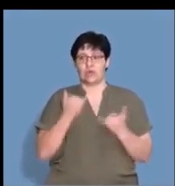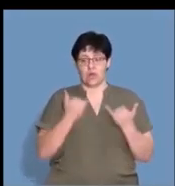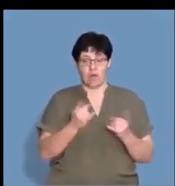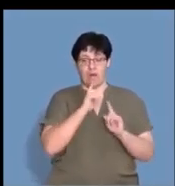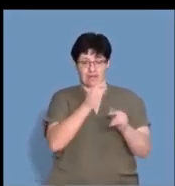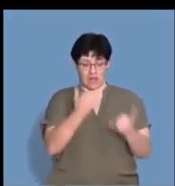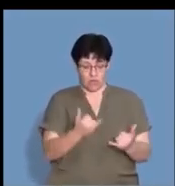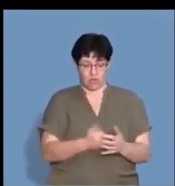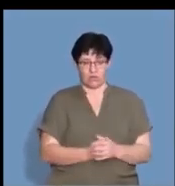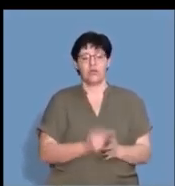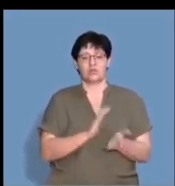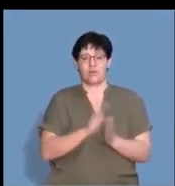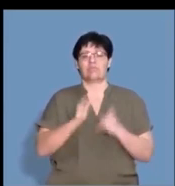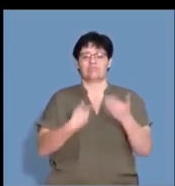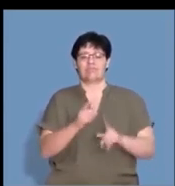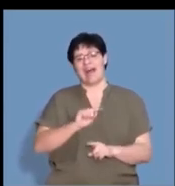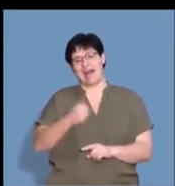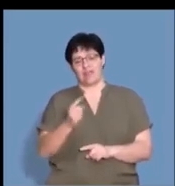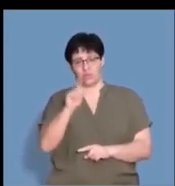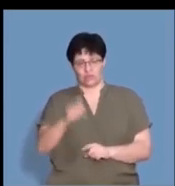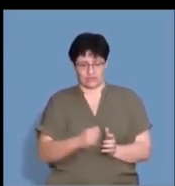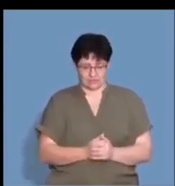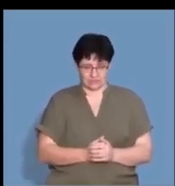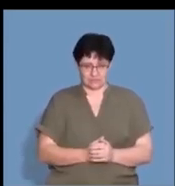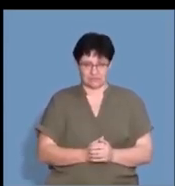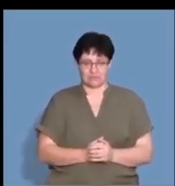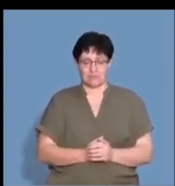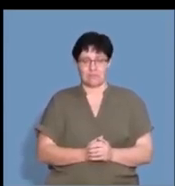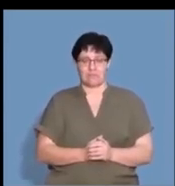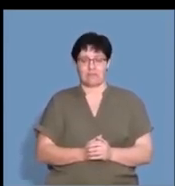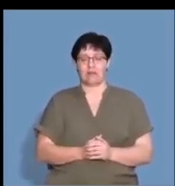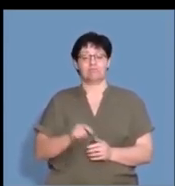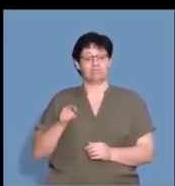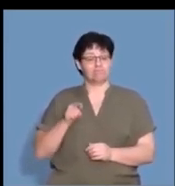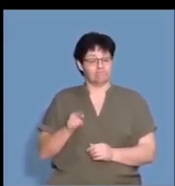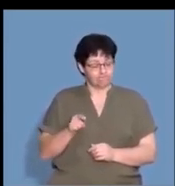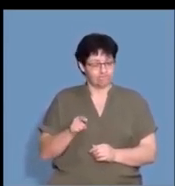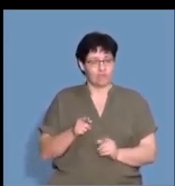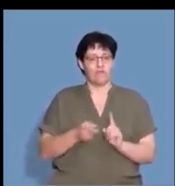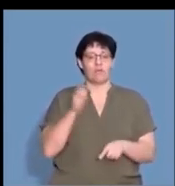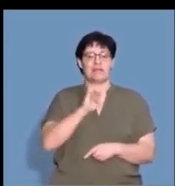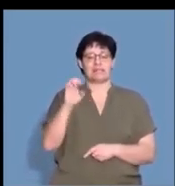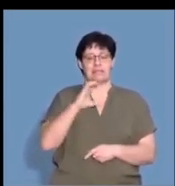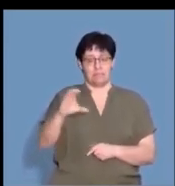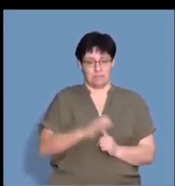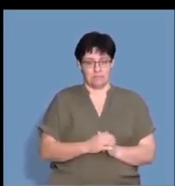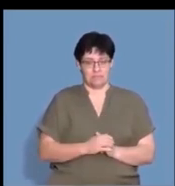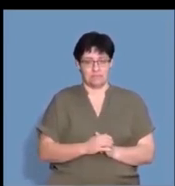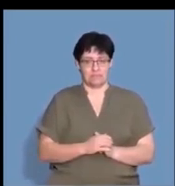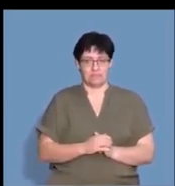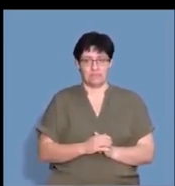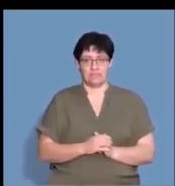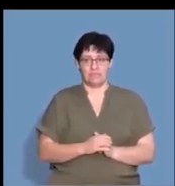meantime, we'll go on to the next question. So this question comes from the Eastern Cape,